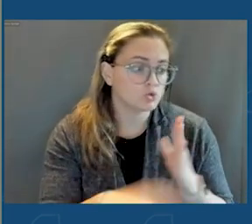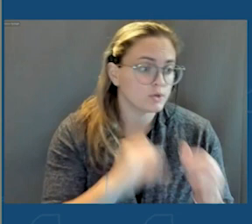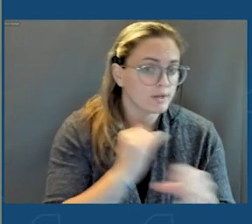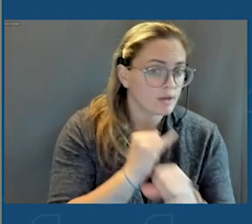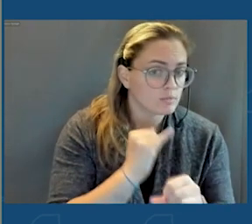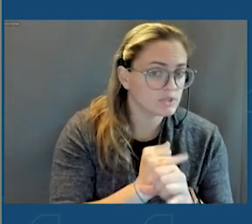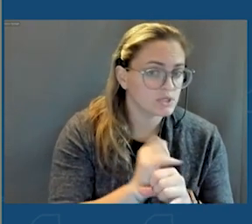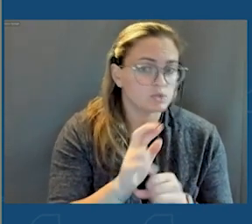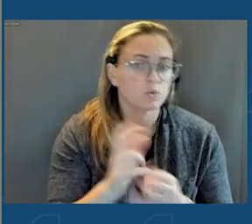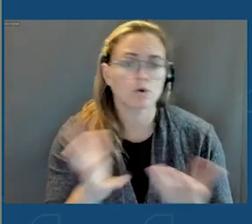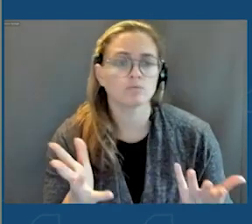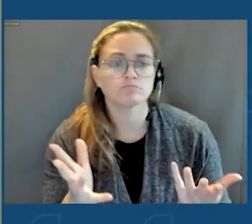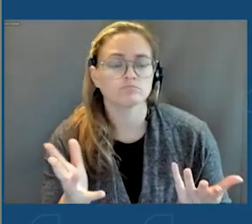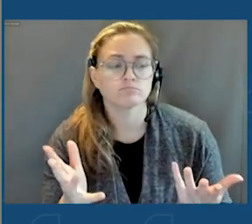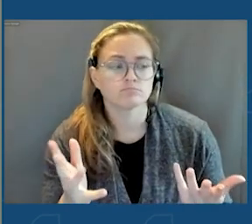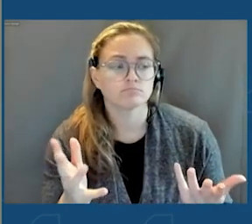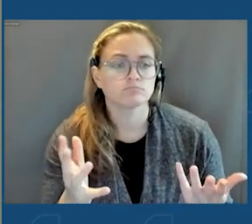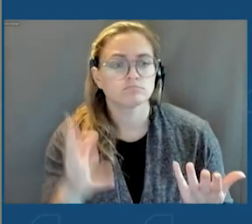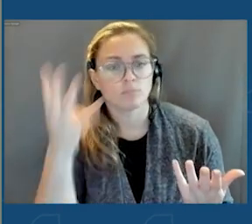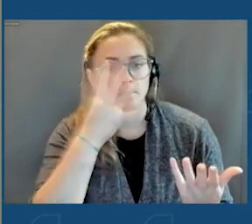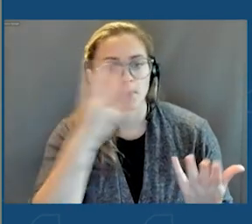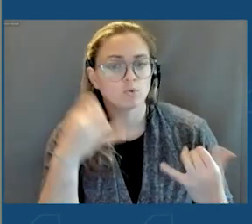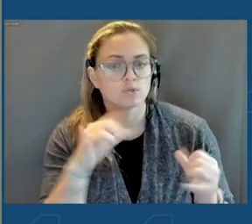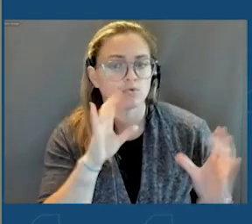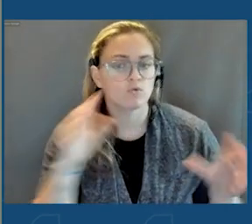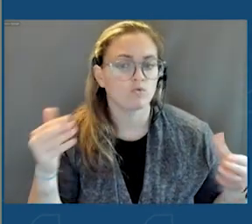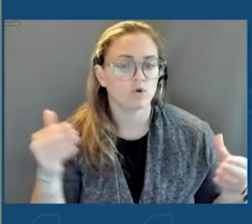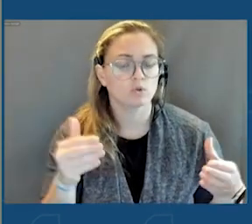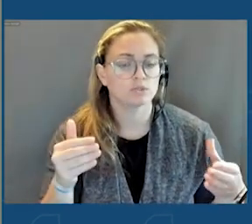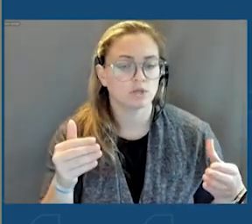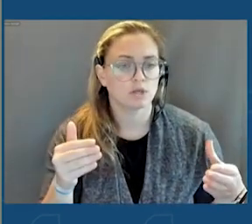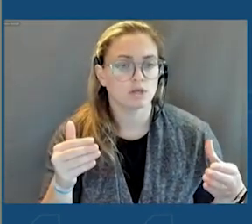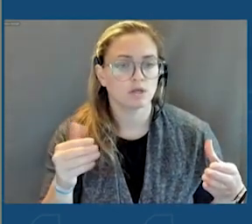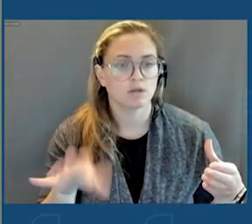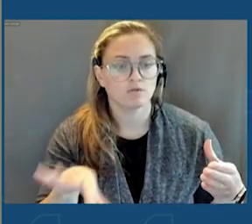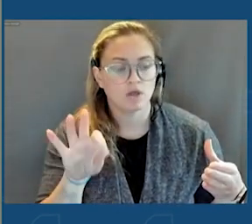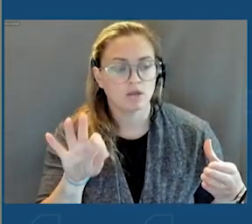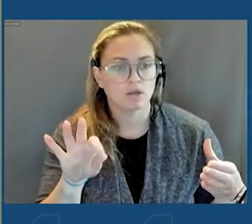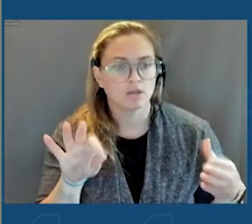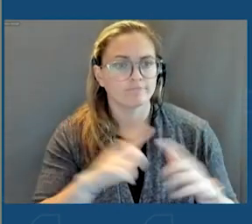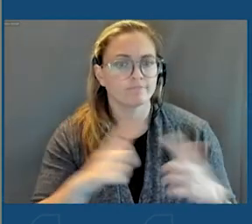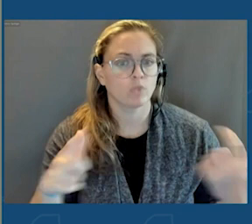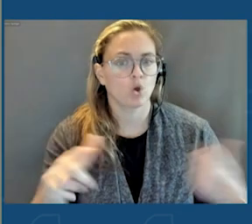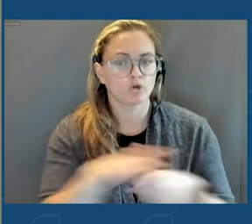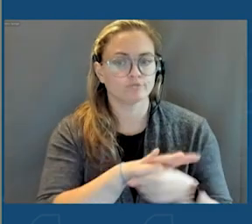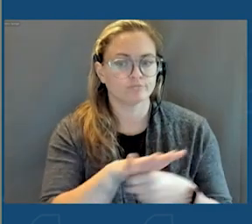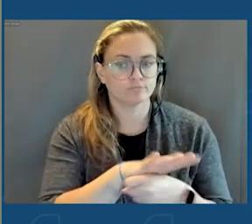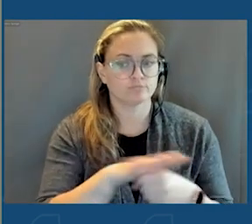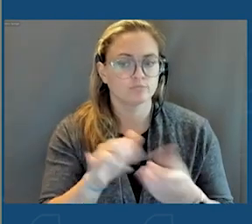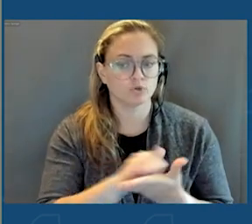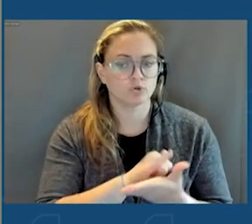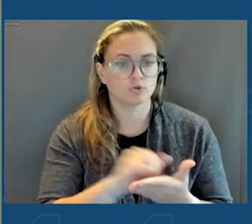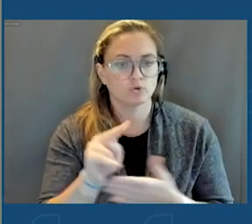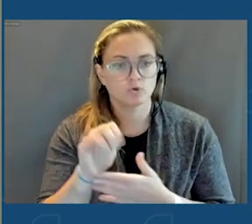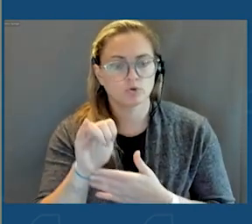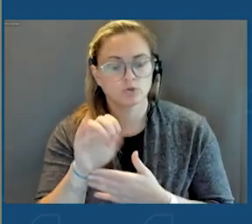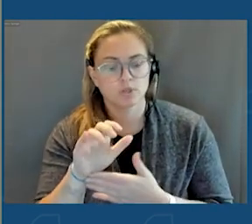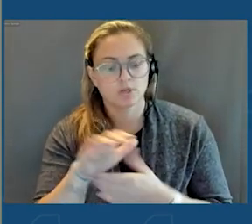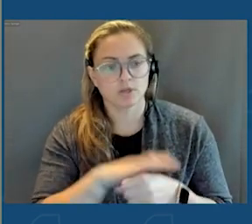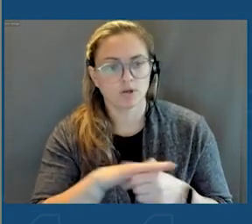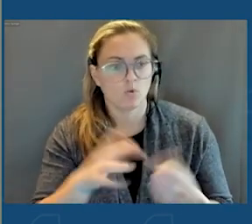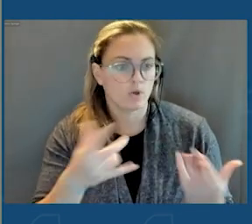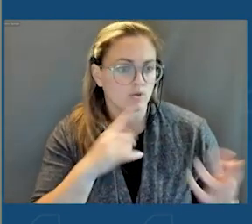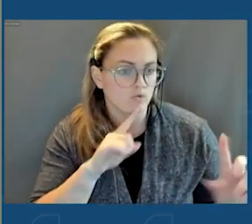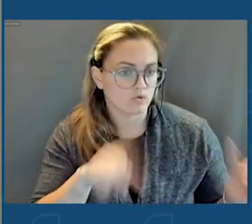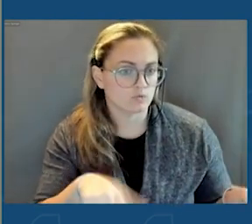government? No, on the migrants, we're still focused on finding large-scale facilities in the New York City area. I'm still waiting for a response